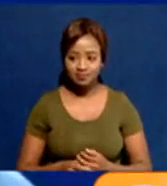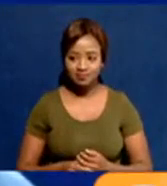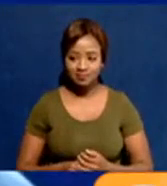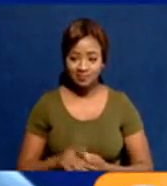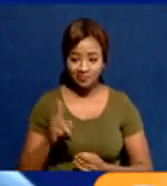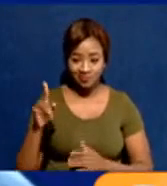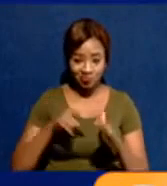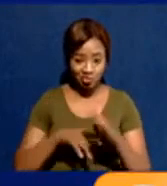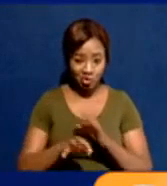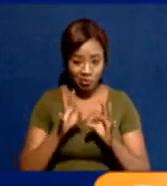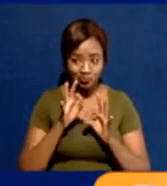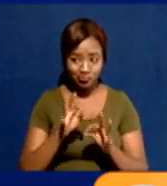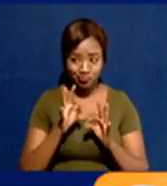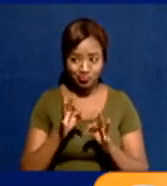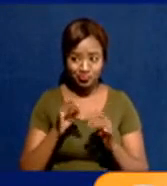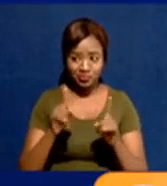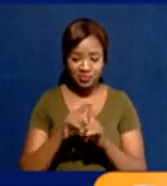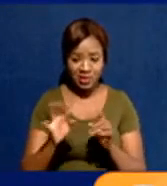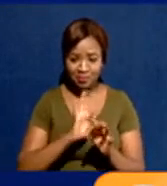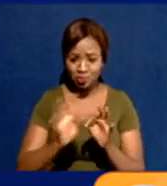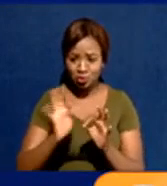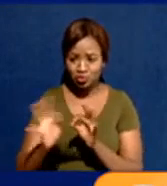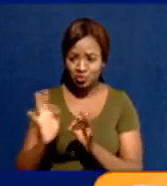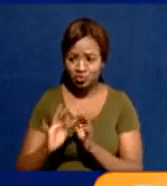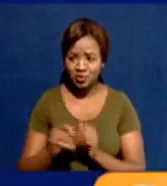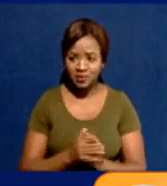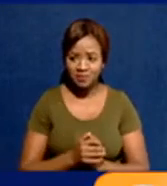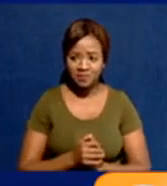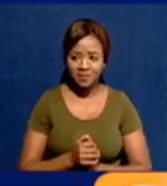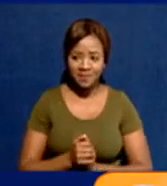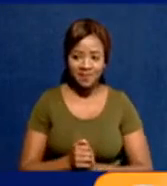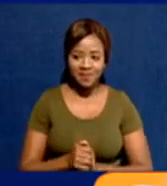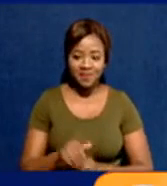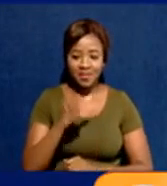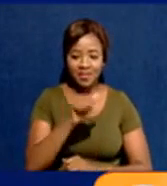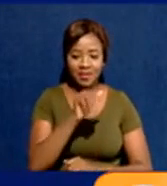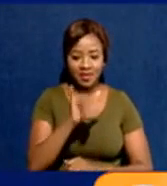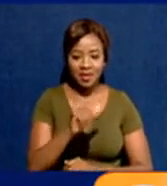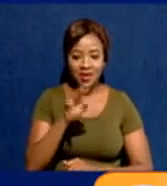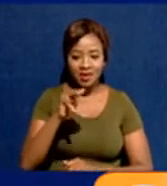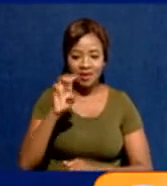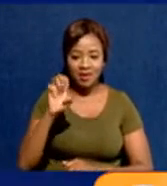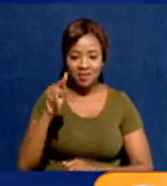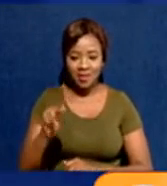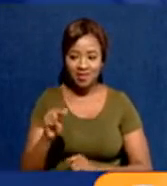machine with a rocket of a right foot. Aymen Onyango!